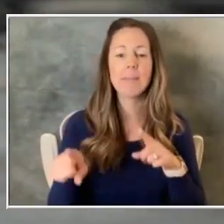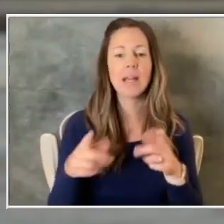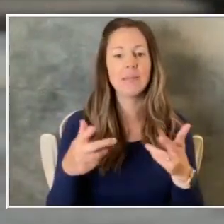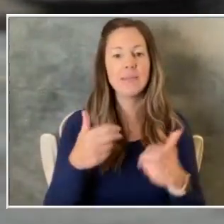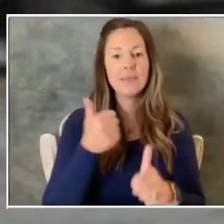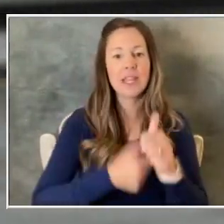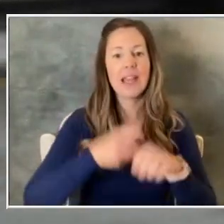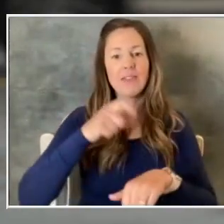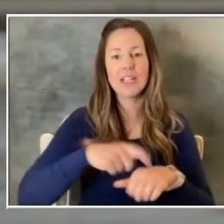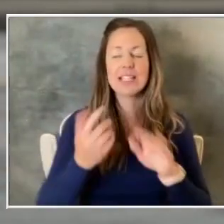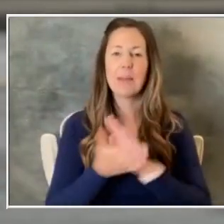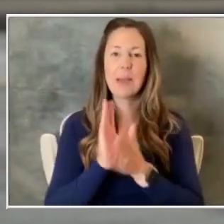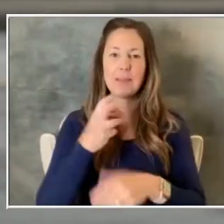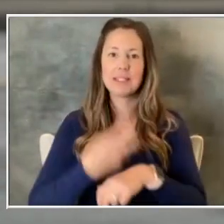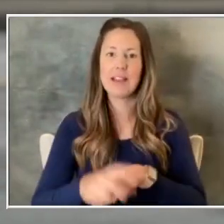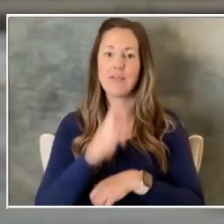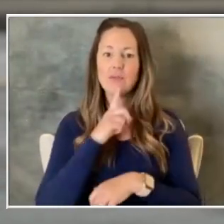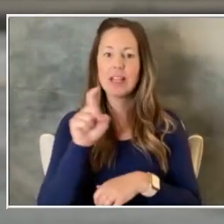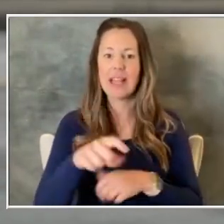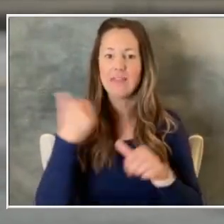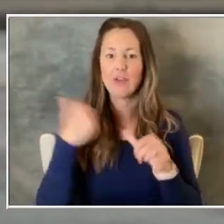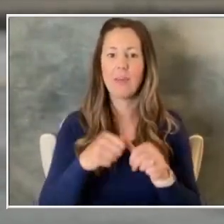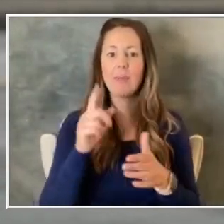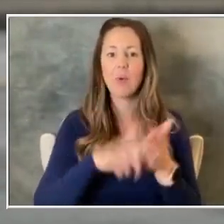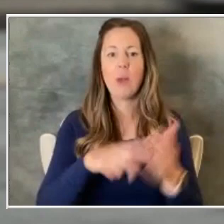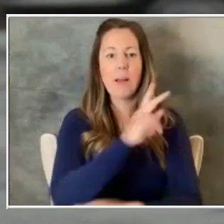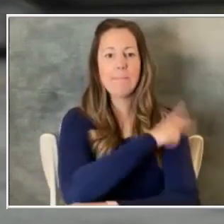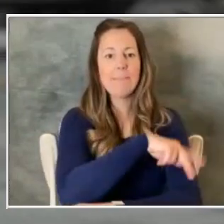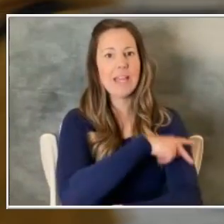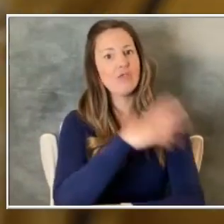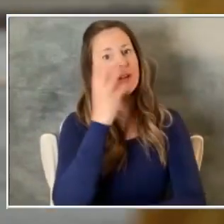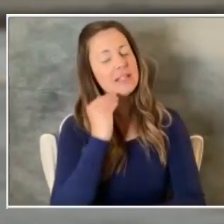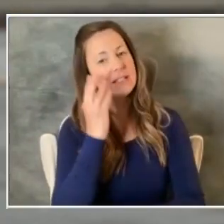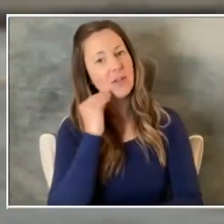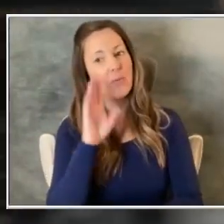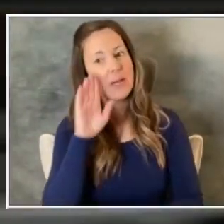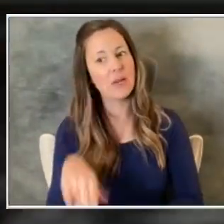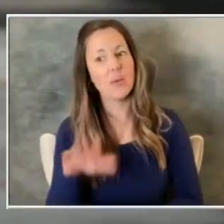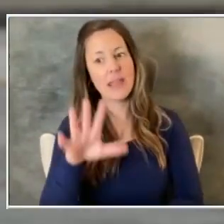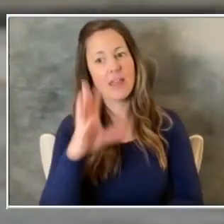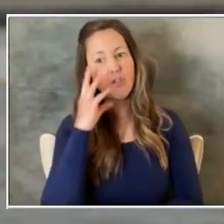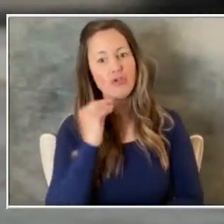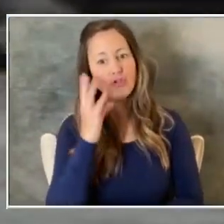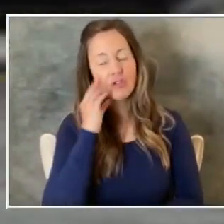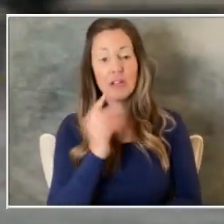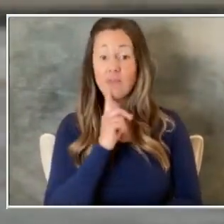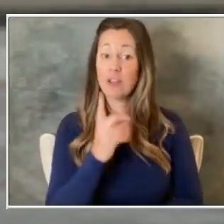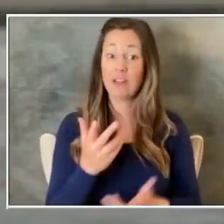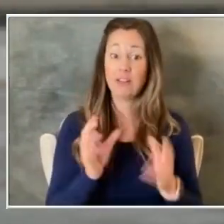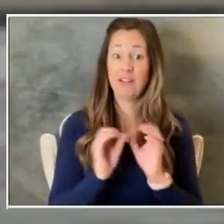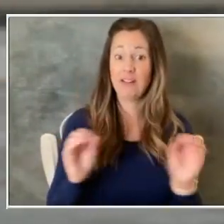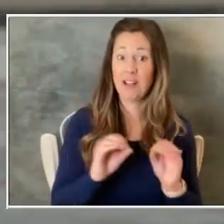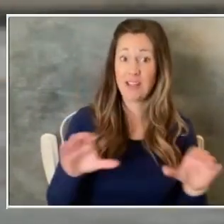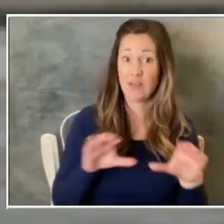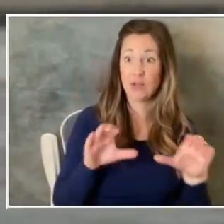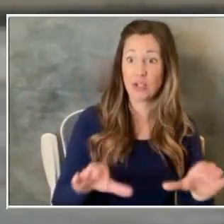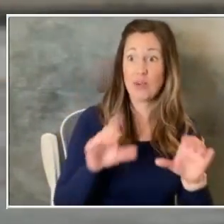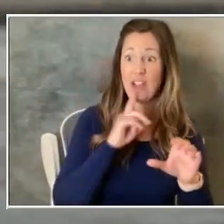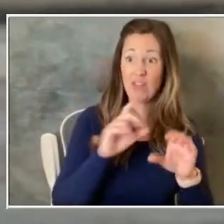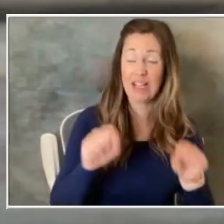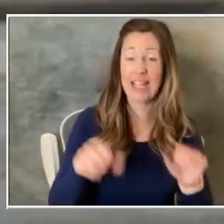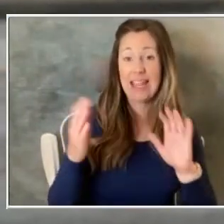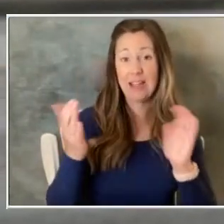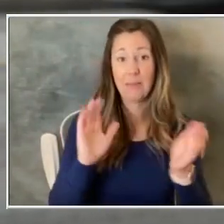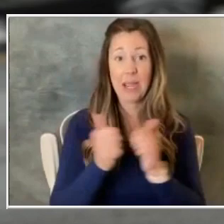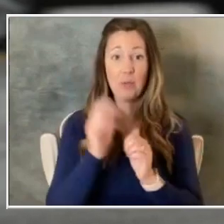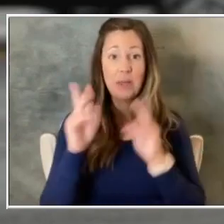gets tough on us, we just remember what patients go through, and we know their journey, and so nothing that we're doing can compare to what patients go